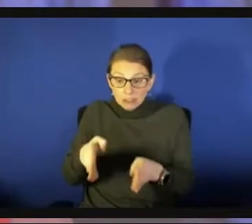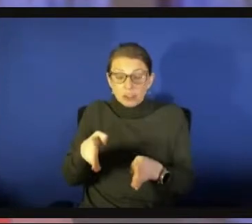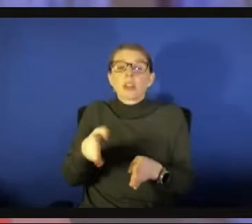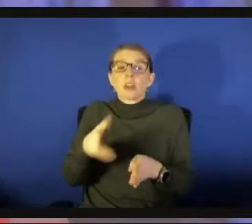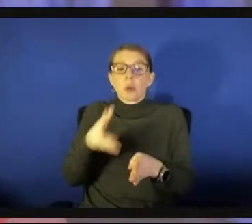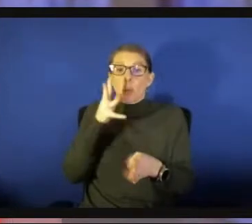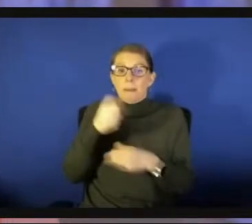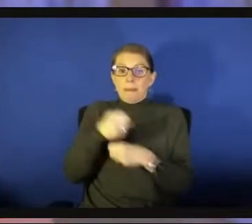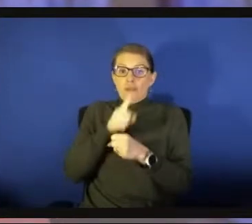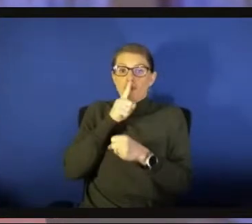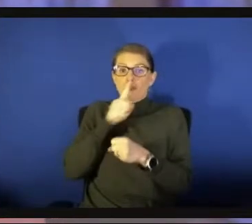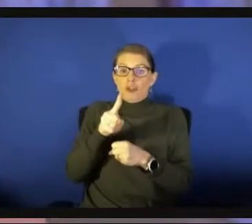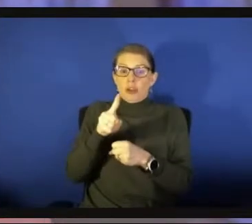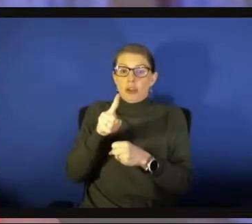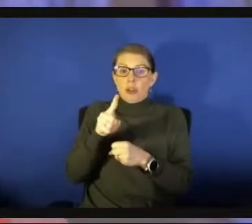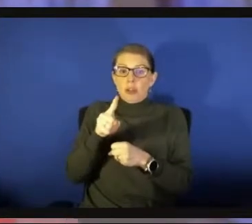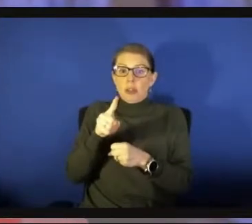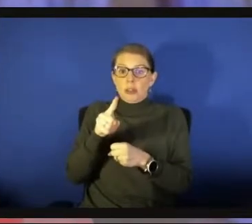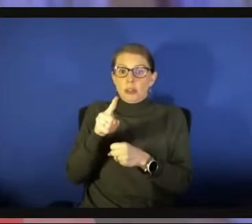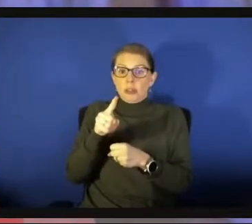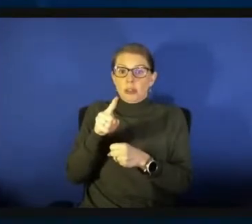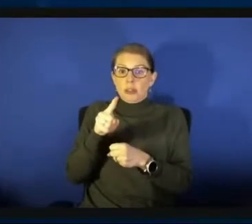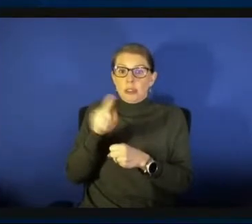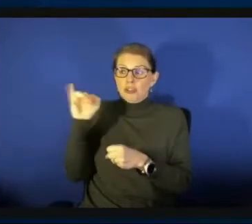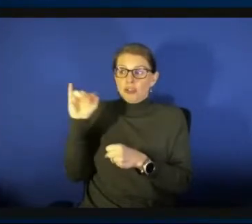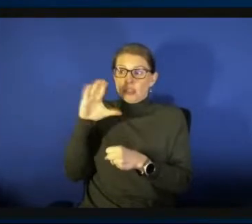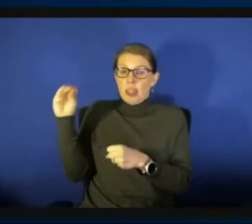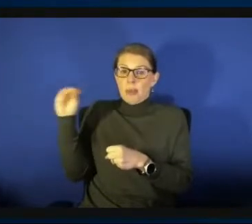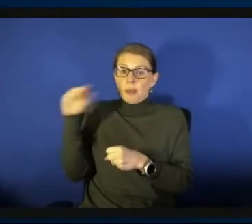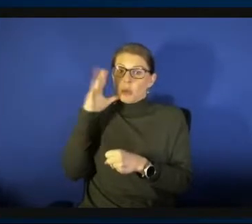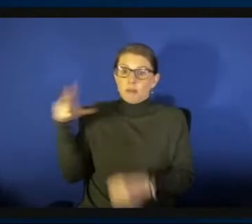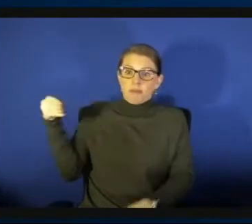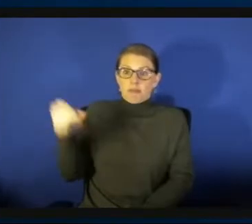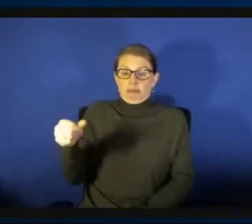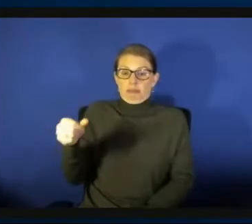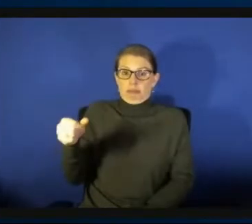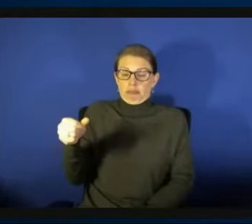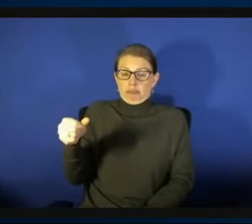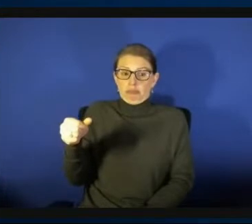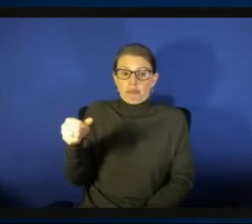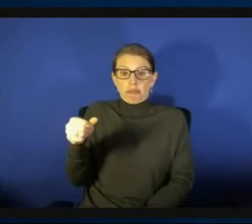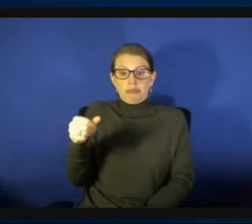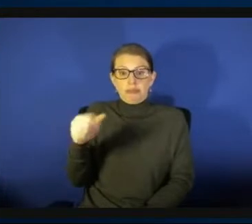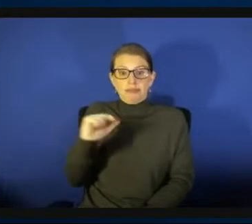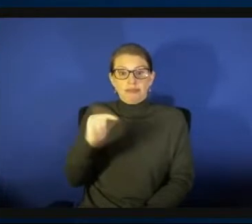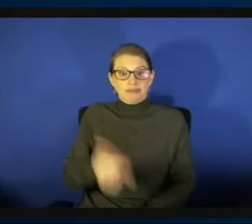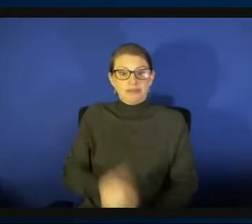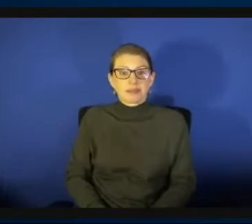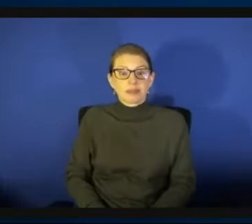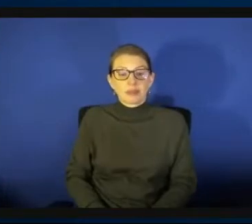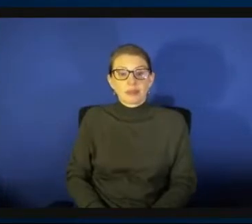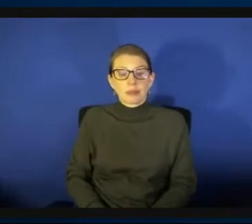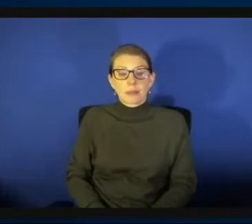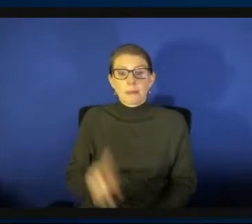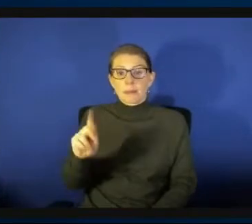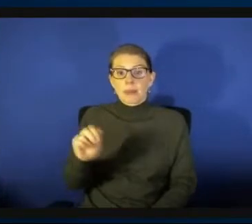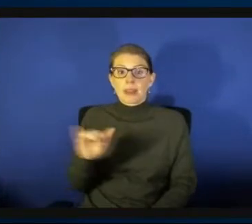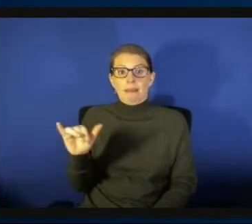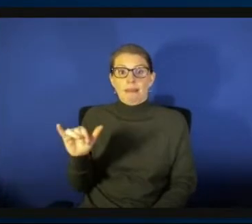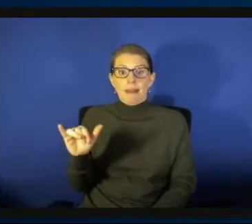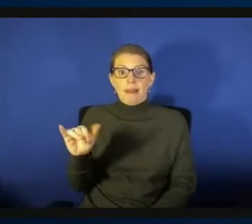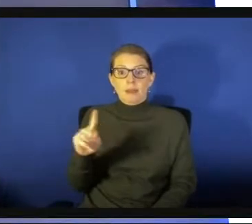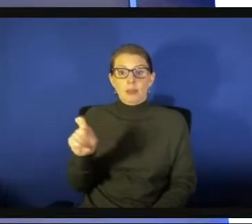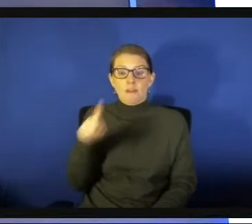company will cover the right treatment for that patient. Well, that's a great resource, Alexis? that QR code. Kay Schoenberg has a question for Dr.